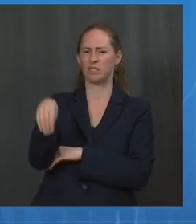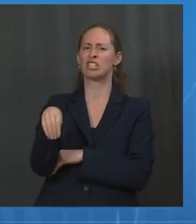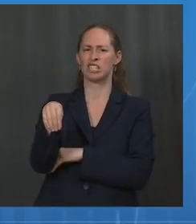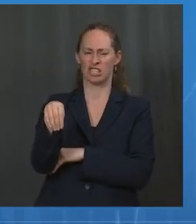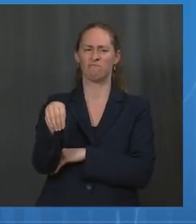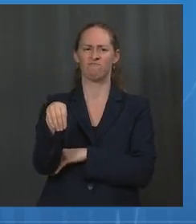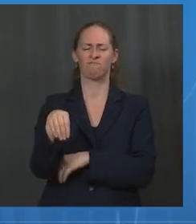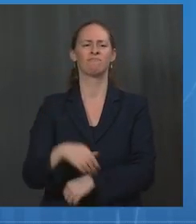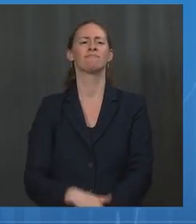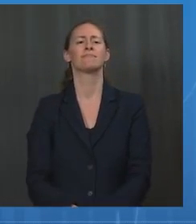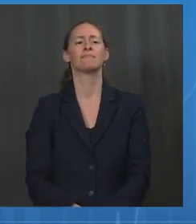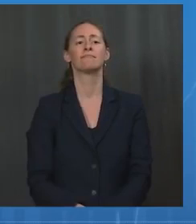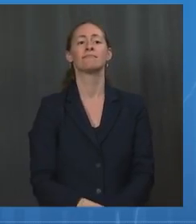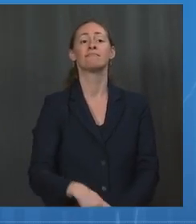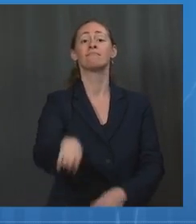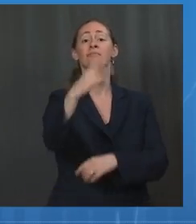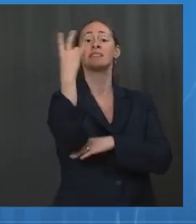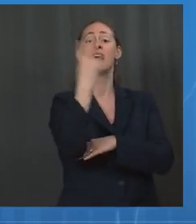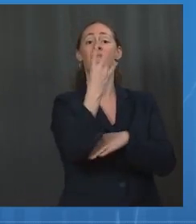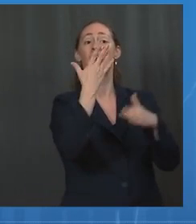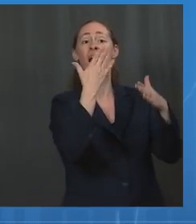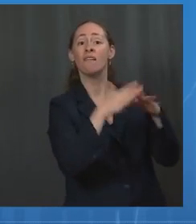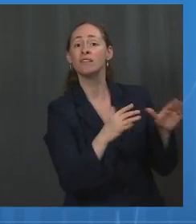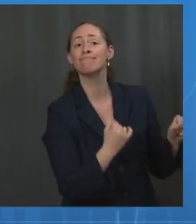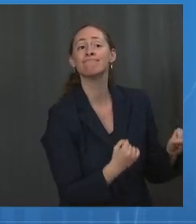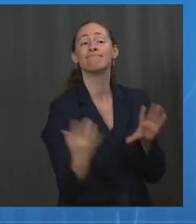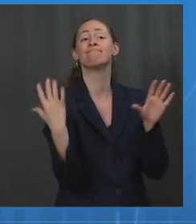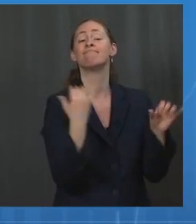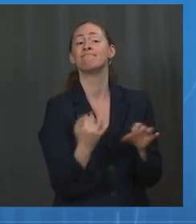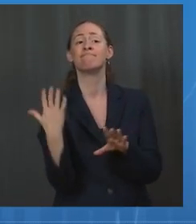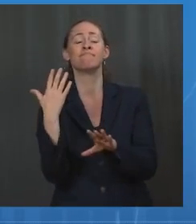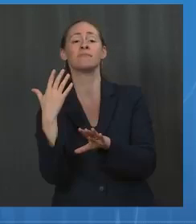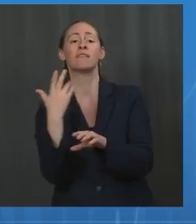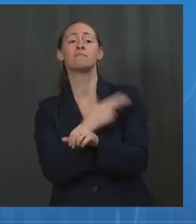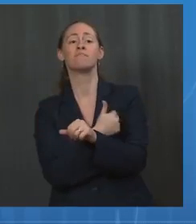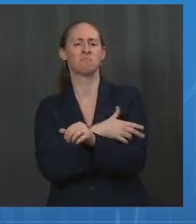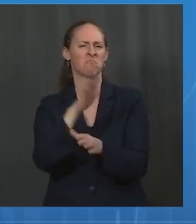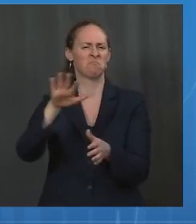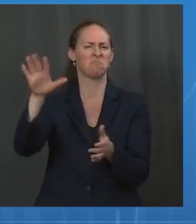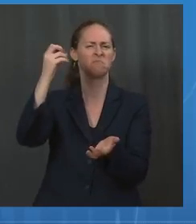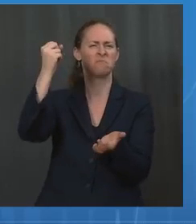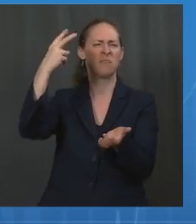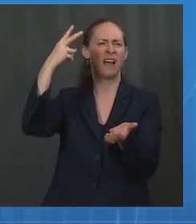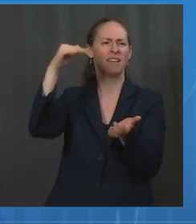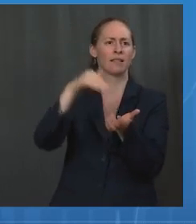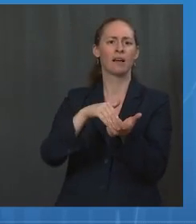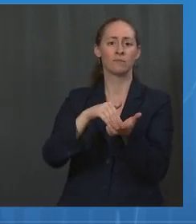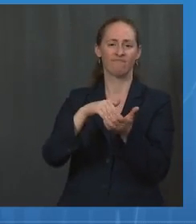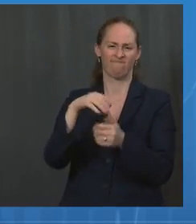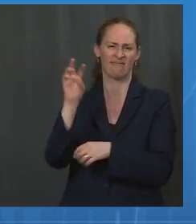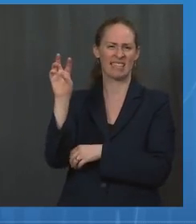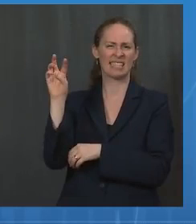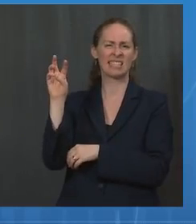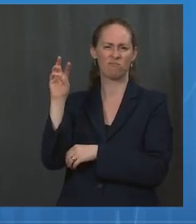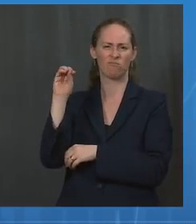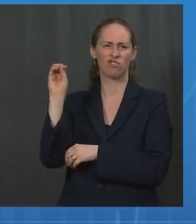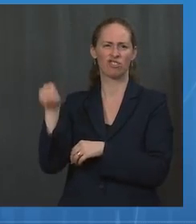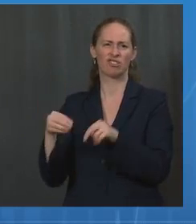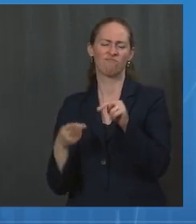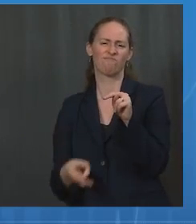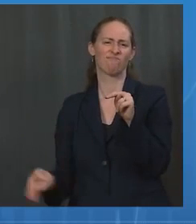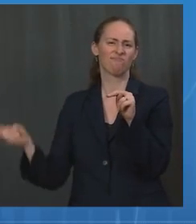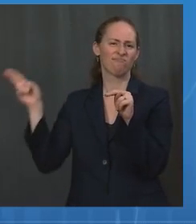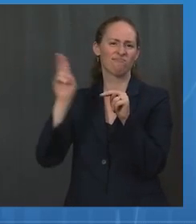7-day average of hospital admissions is about 12,000 per day, an increase of about 6% from the previous 7-day period.